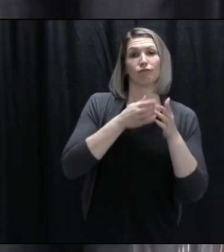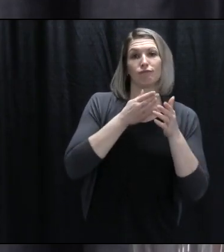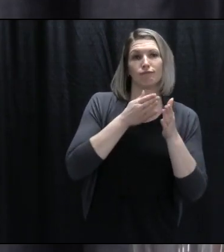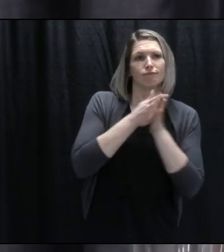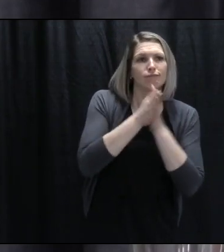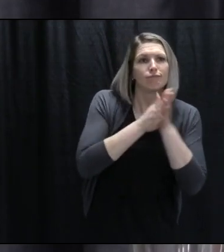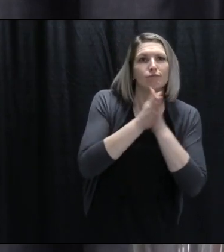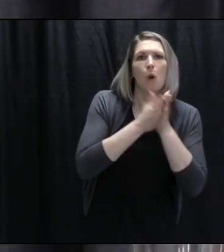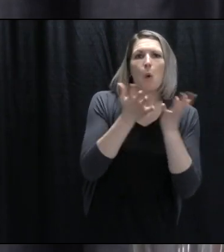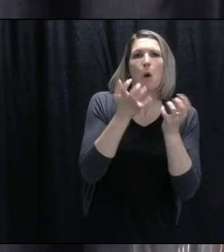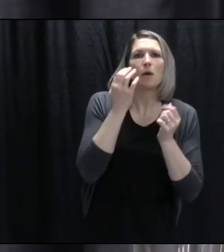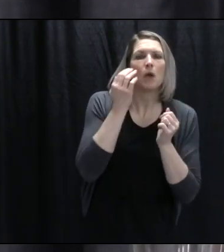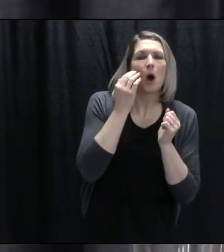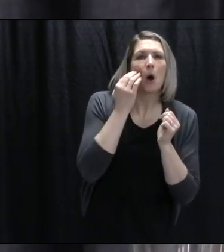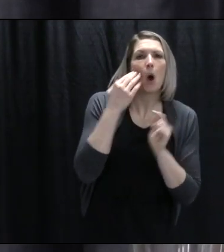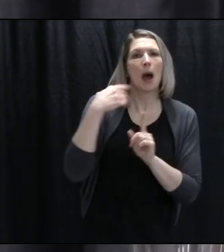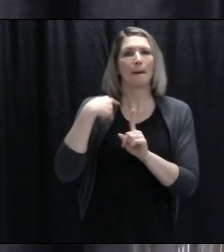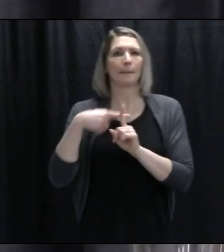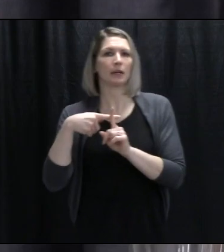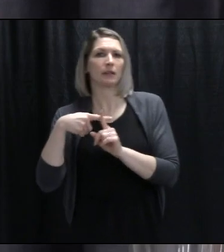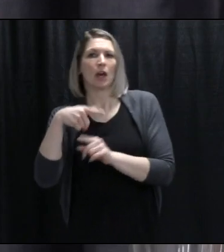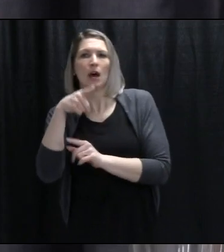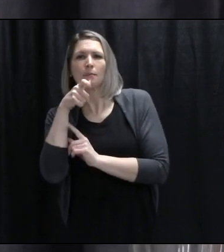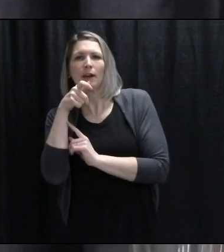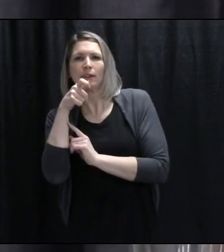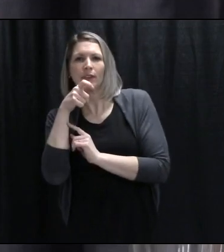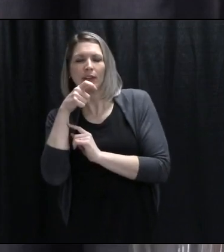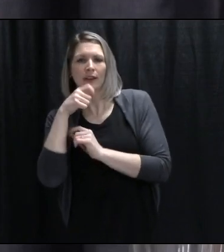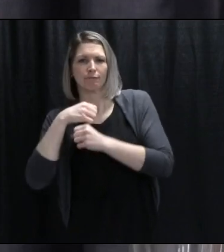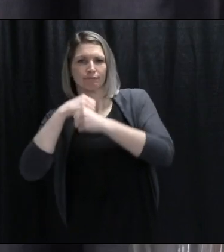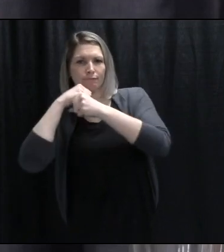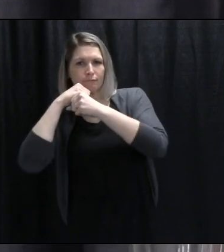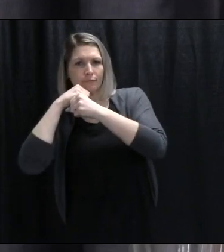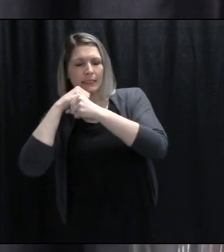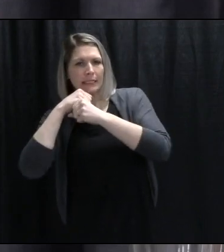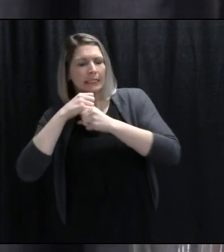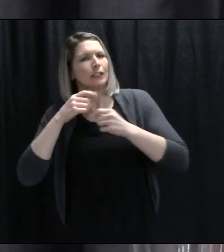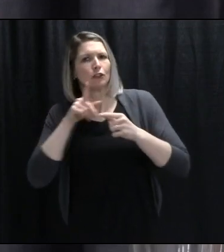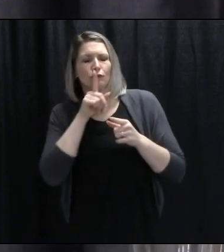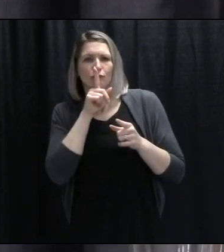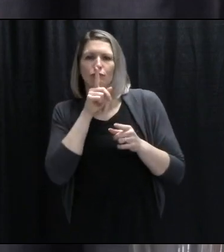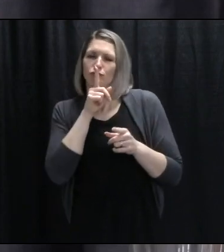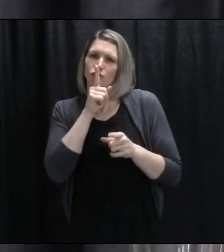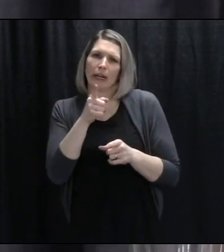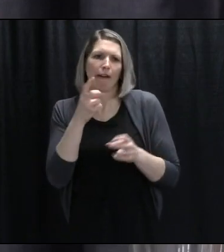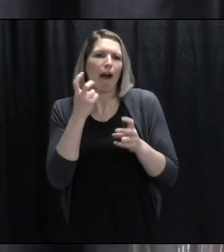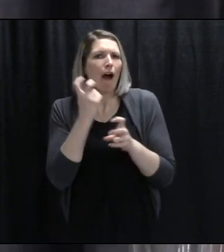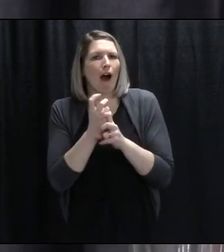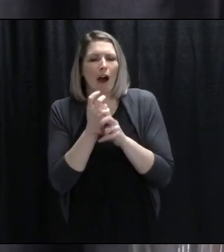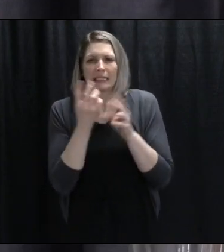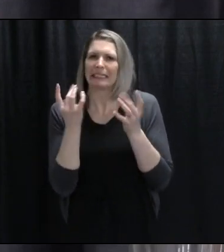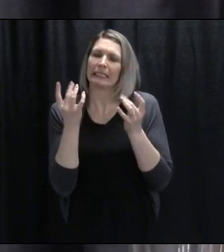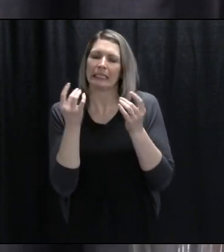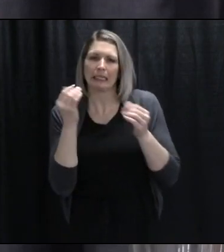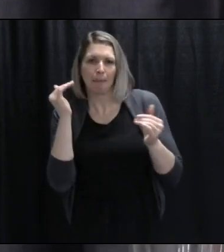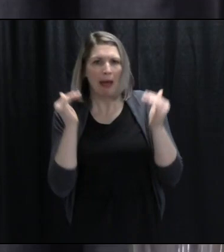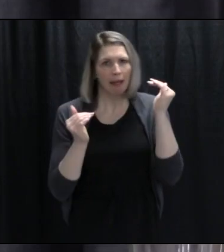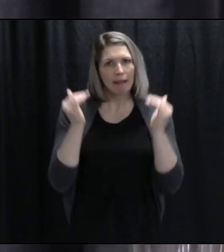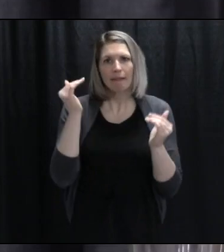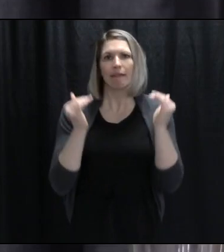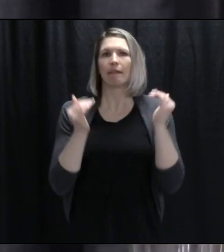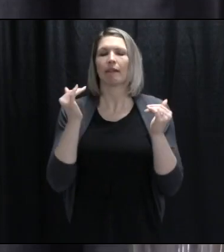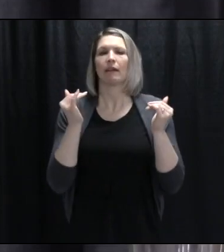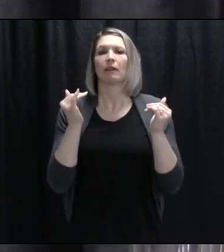a tension in epidemics and pandemics. We have a statutory obligation, as well as healthcare providers